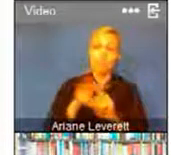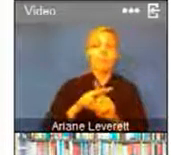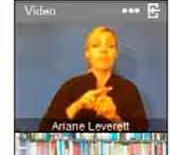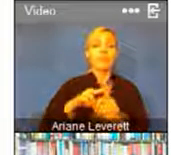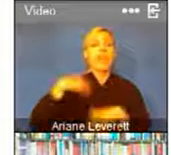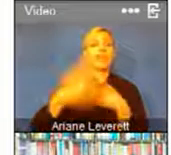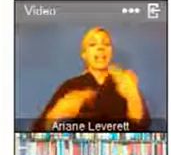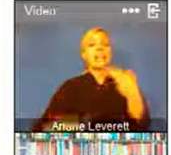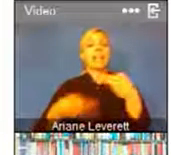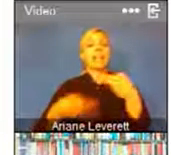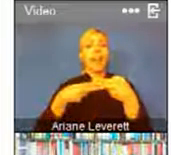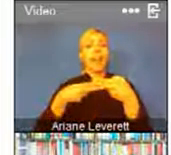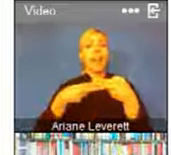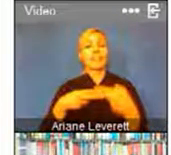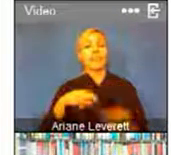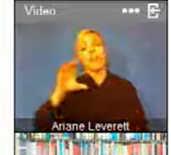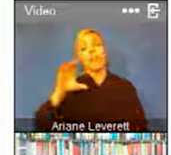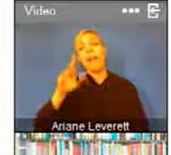So,